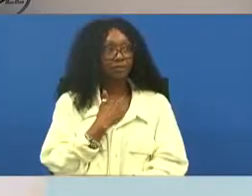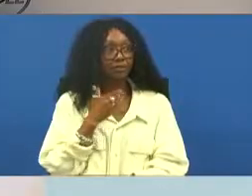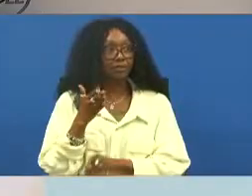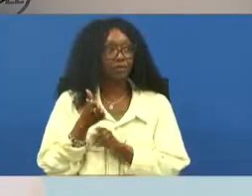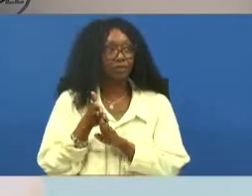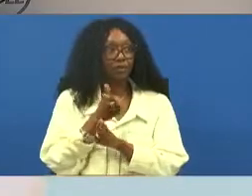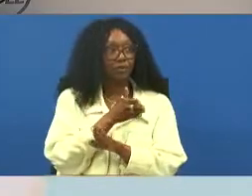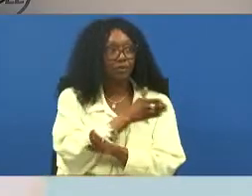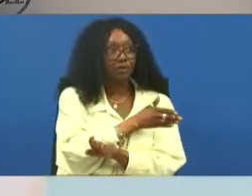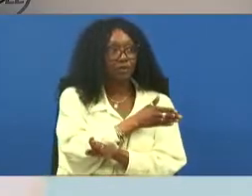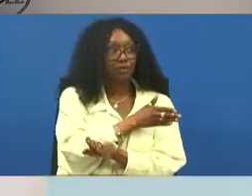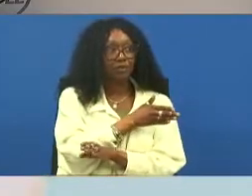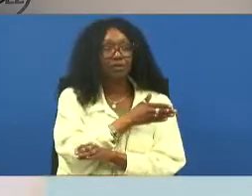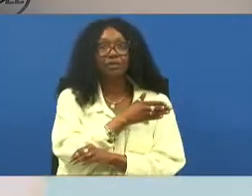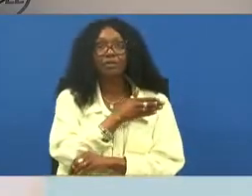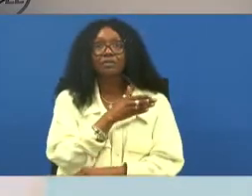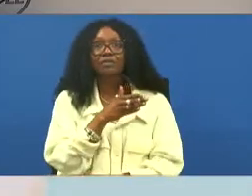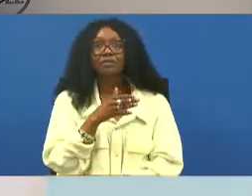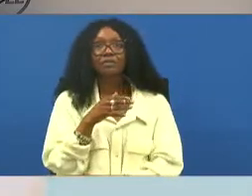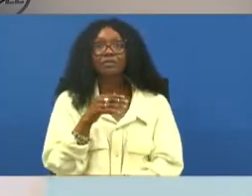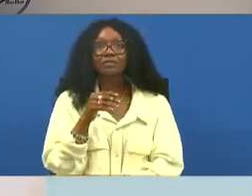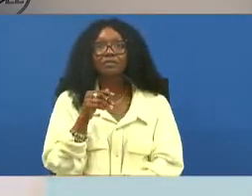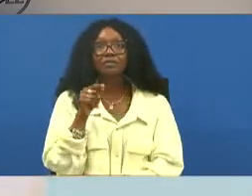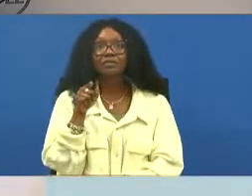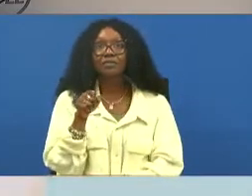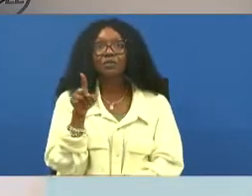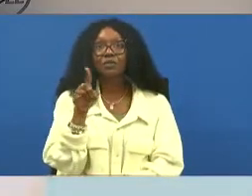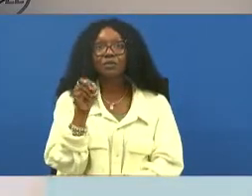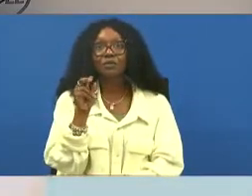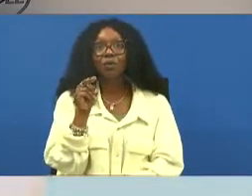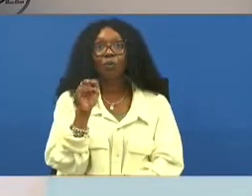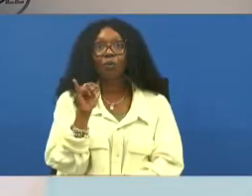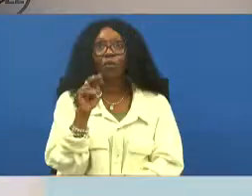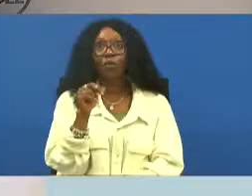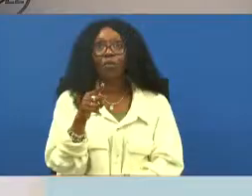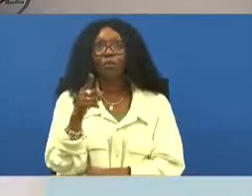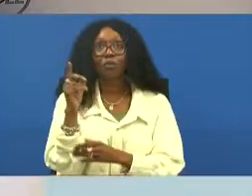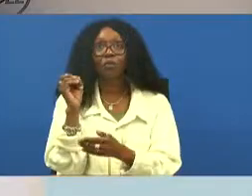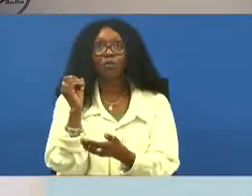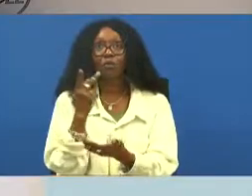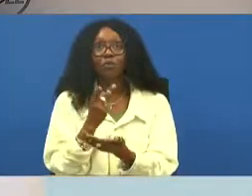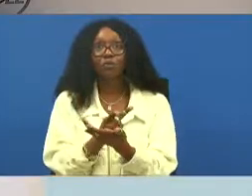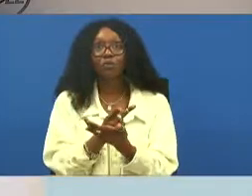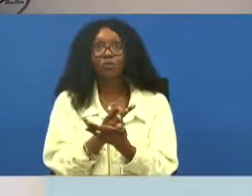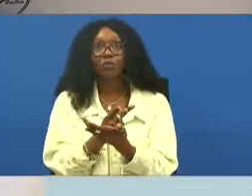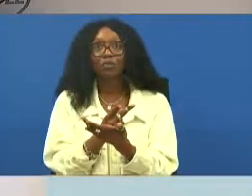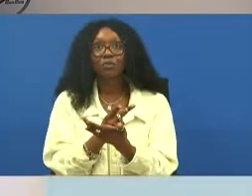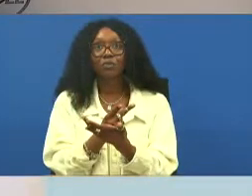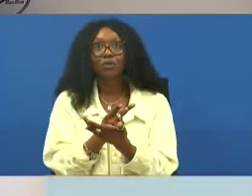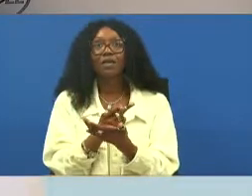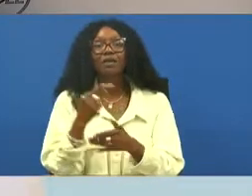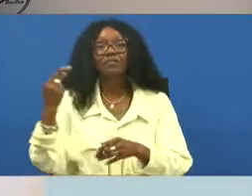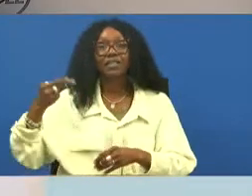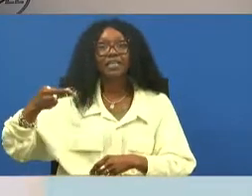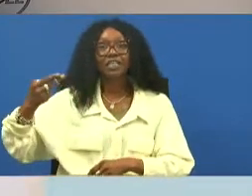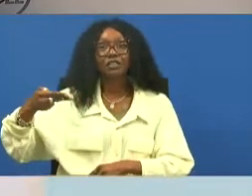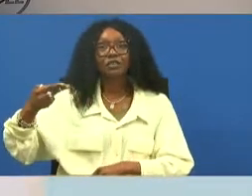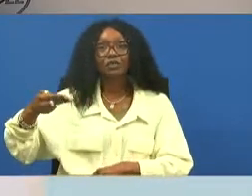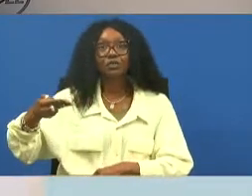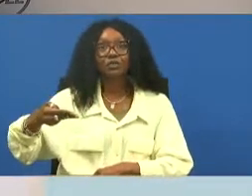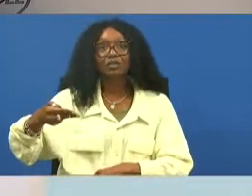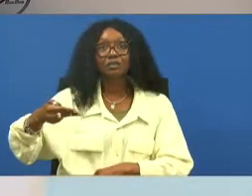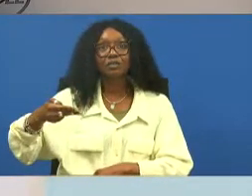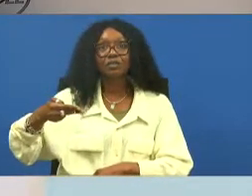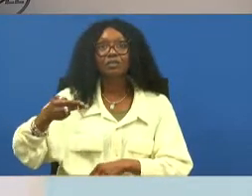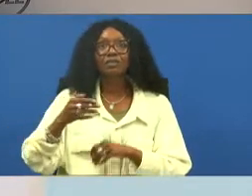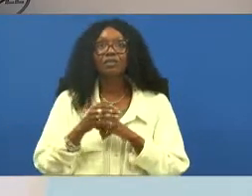pre-existing A1 zoning. Obviously, I was not here when that zoning was approved. Give everyone a little bit background and history around that